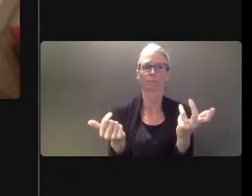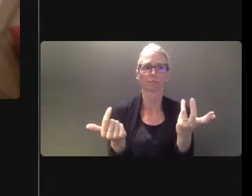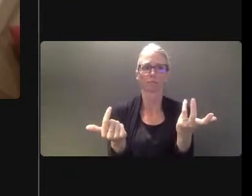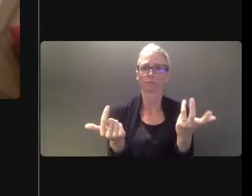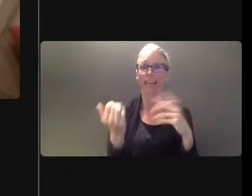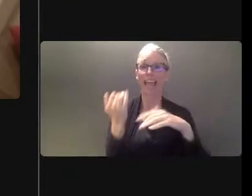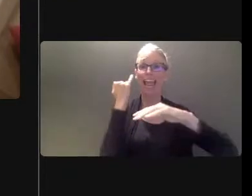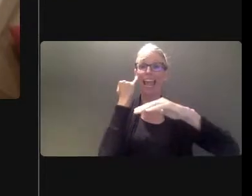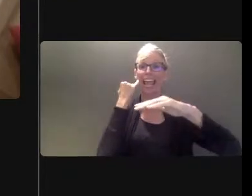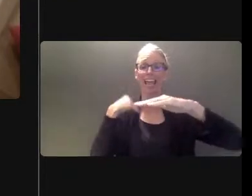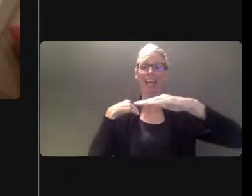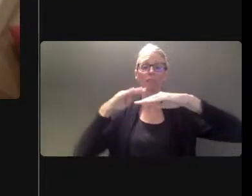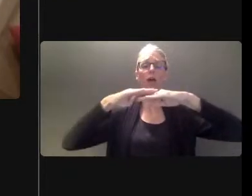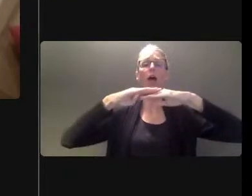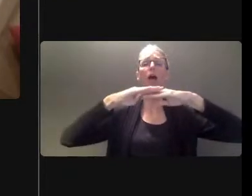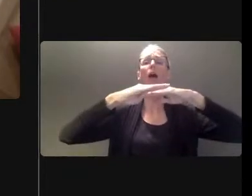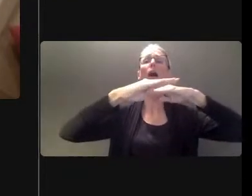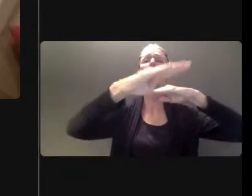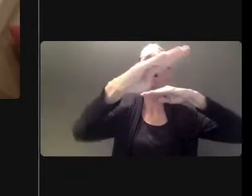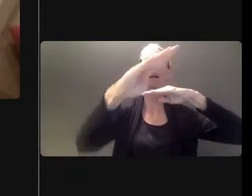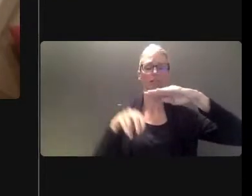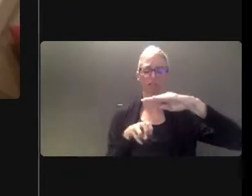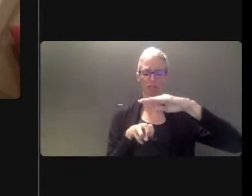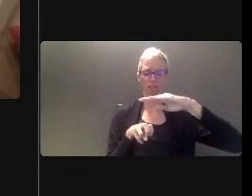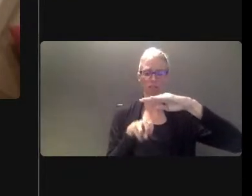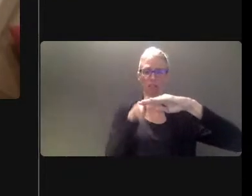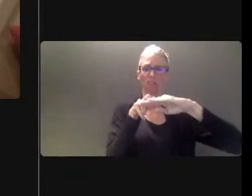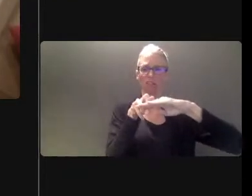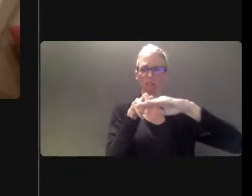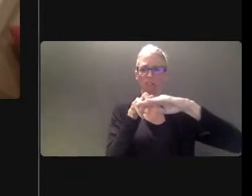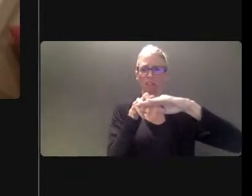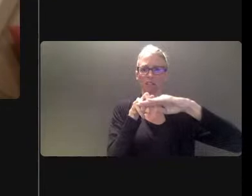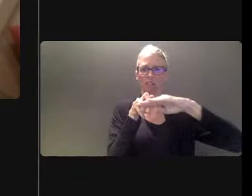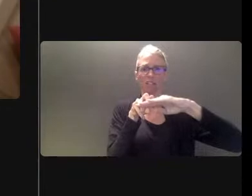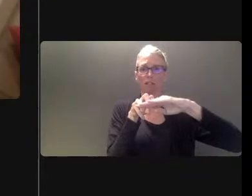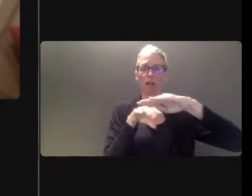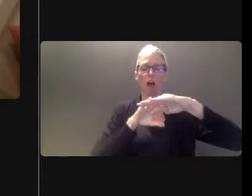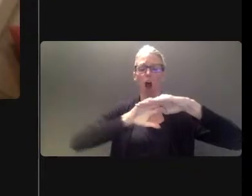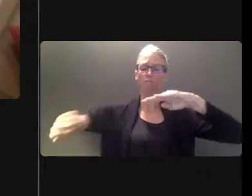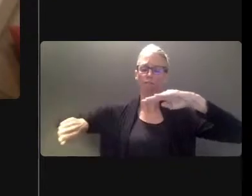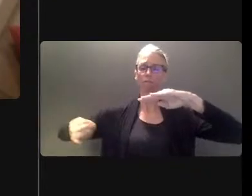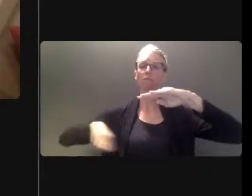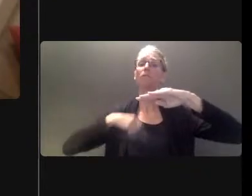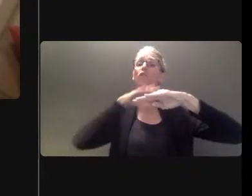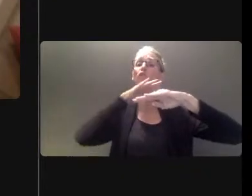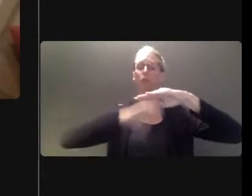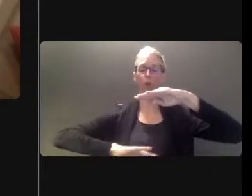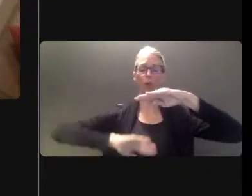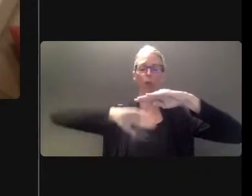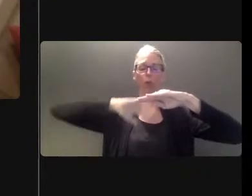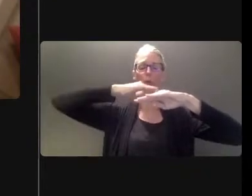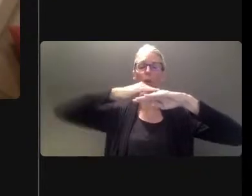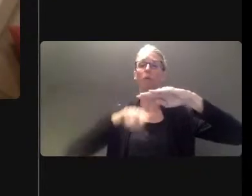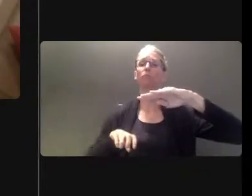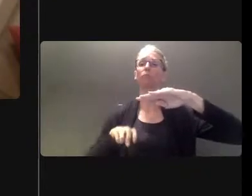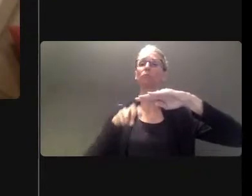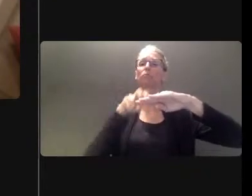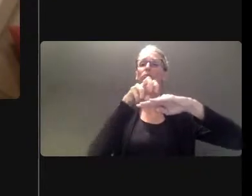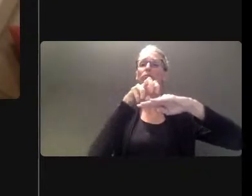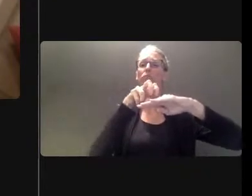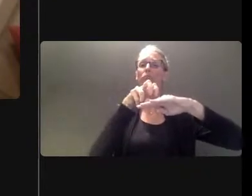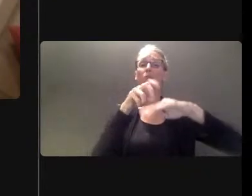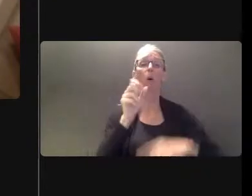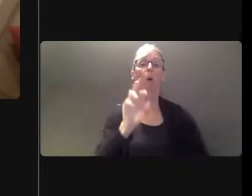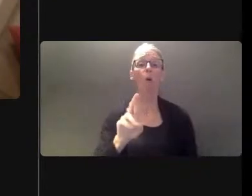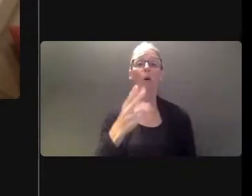as a solution, a little bit more boardwalk. And Heather, you mentioned the concept of ropes to kind of guide